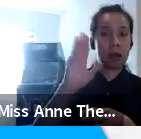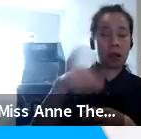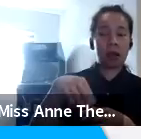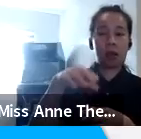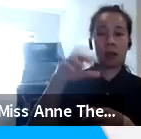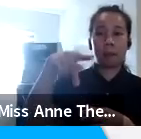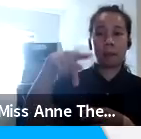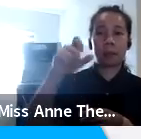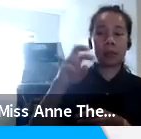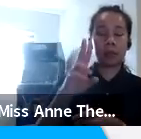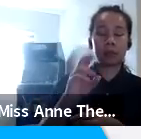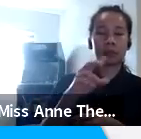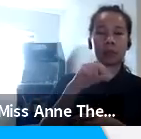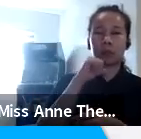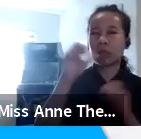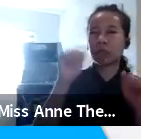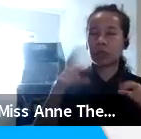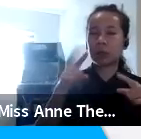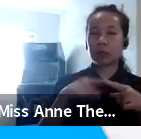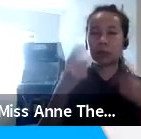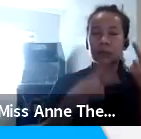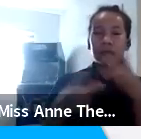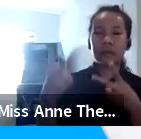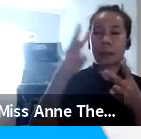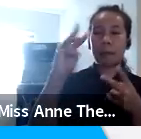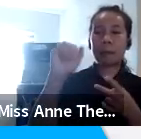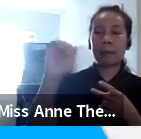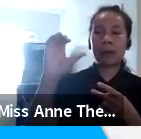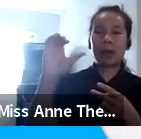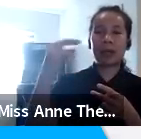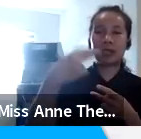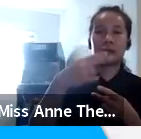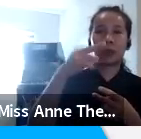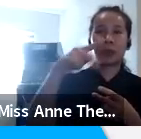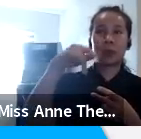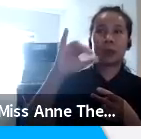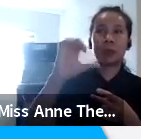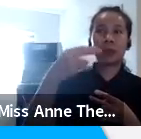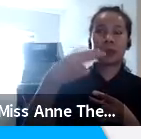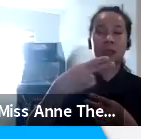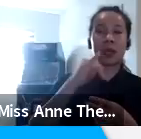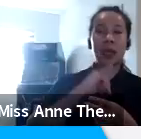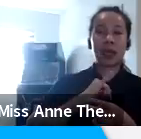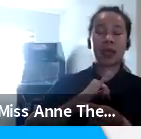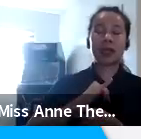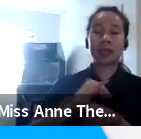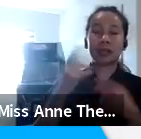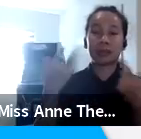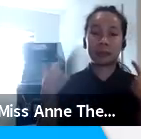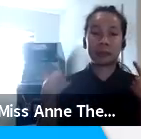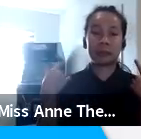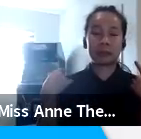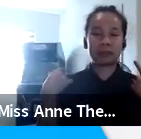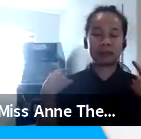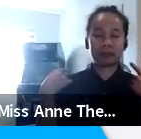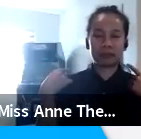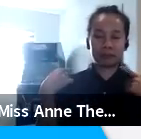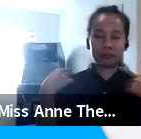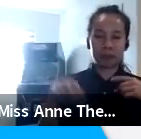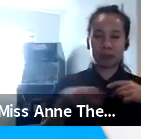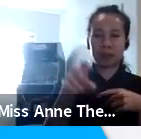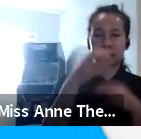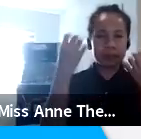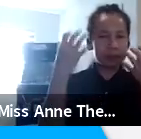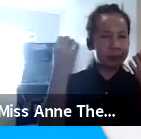not able to visit the Machu Picchu. So I have traveled many countries, many